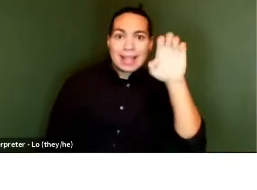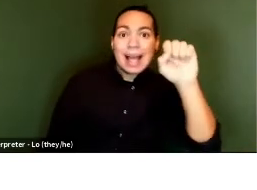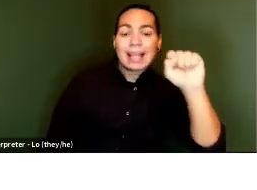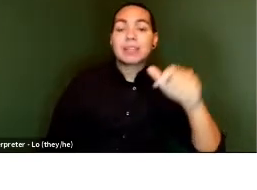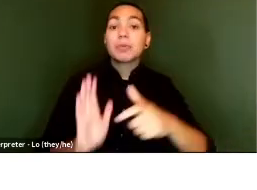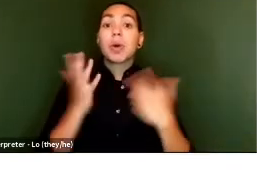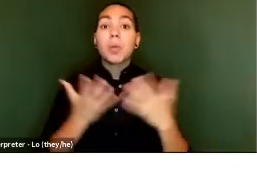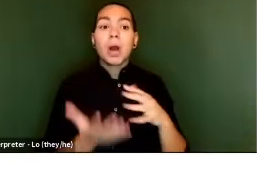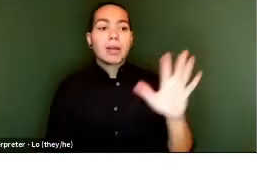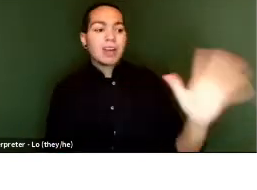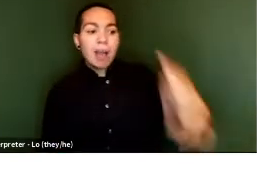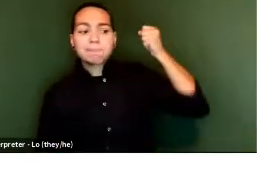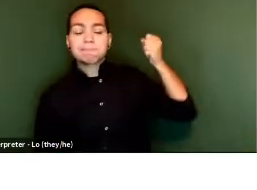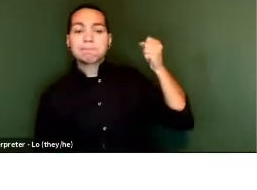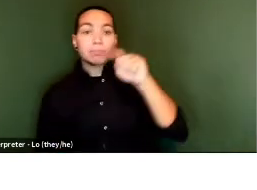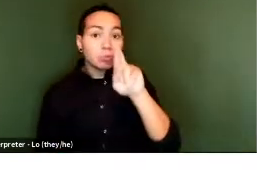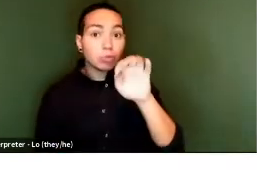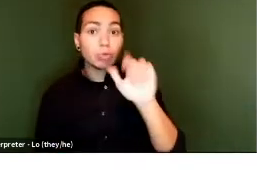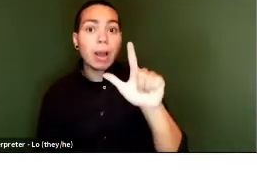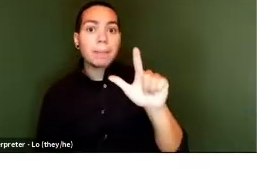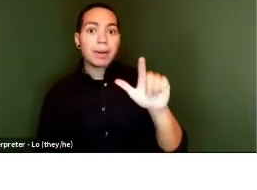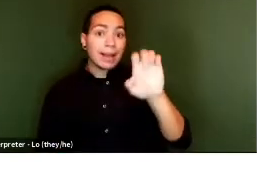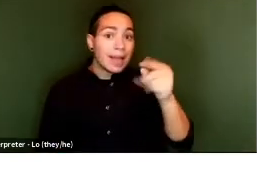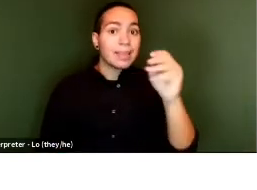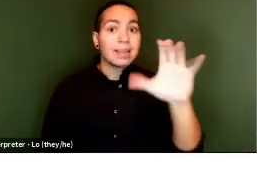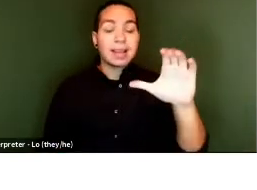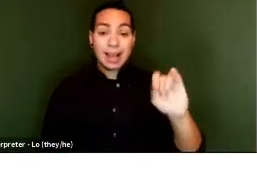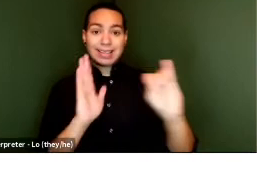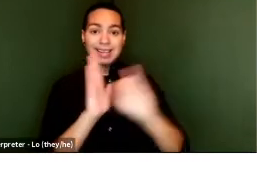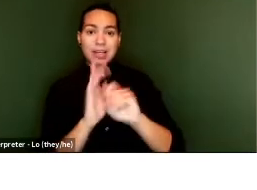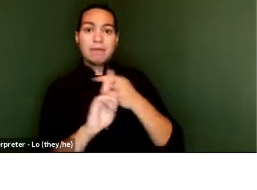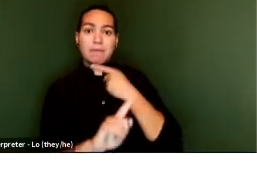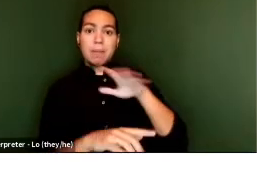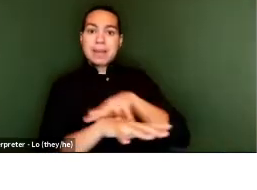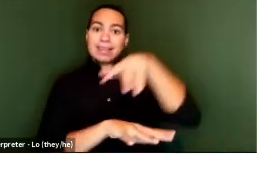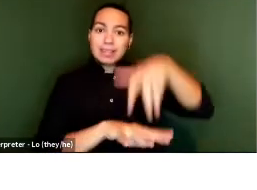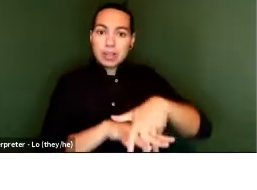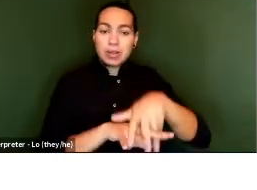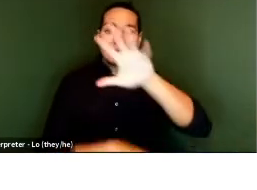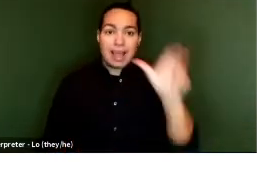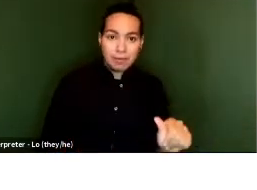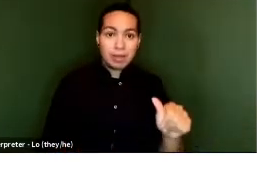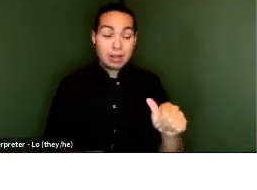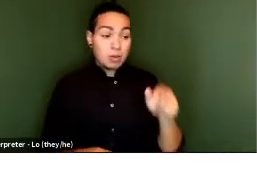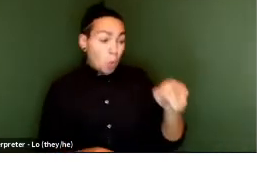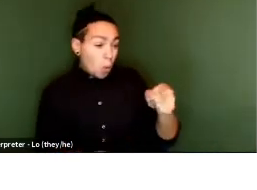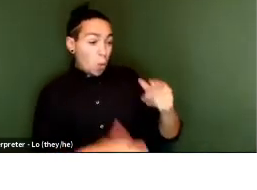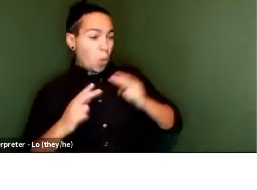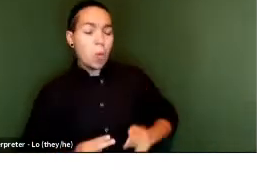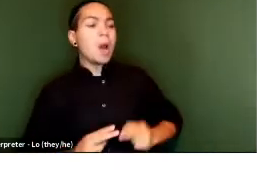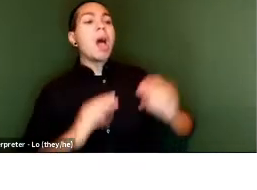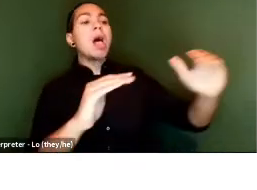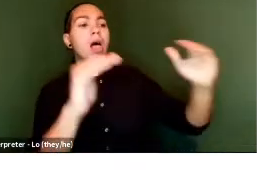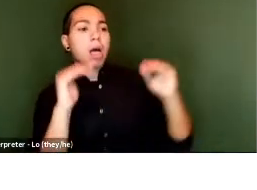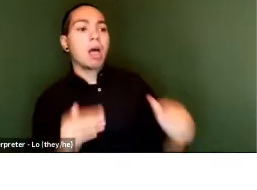of tribal and ethnic identity from Indigenous Africans, rendering them subhuman and attempting to destroy the traditional cultures